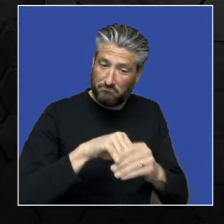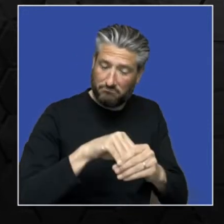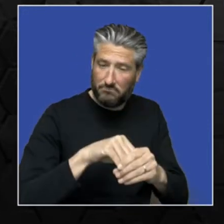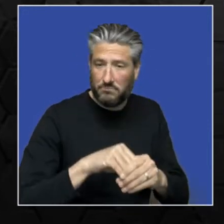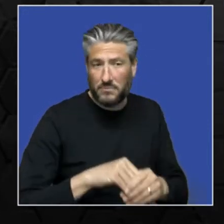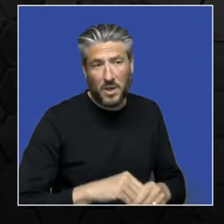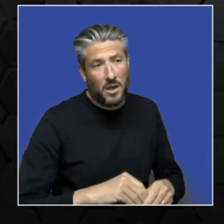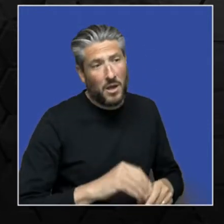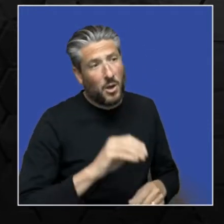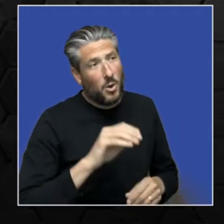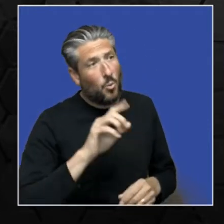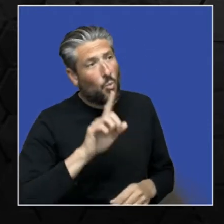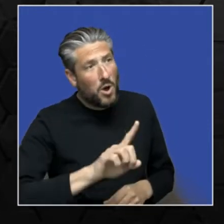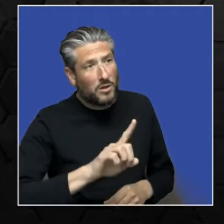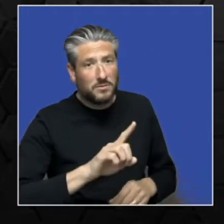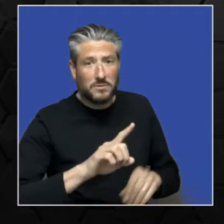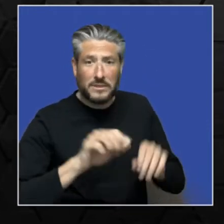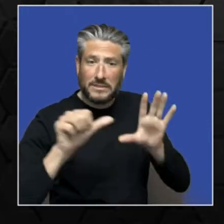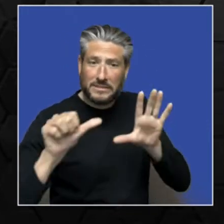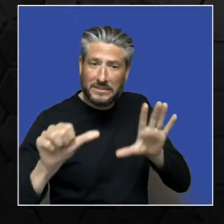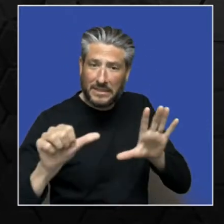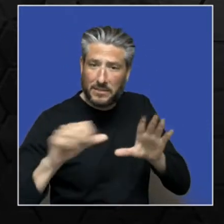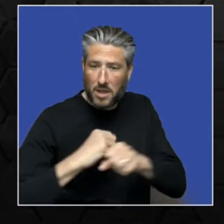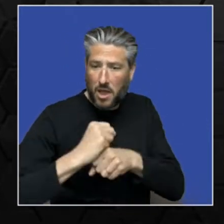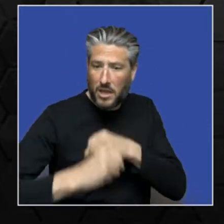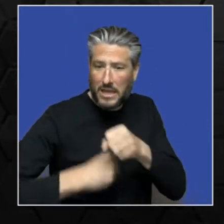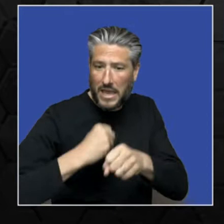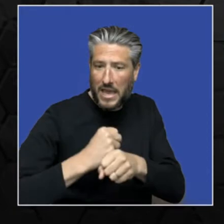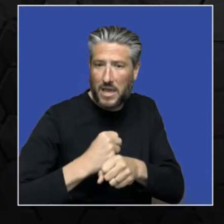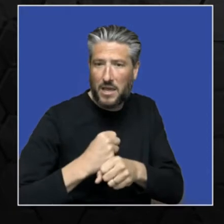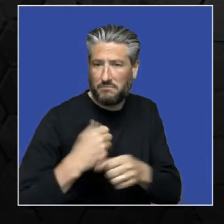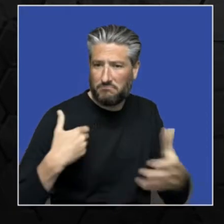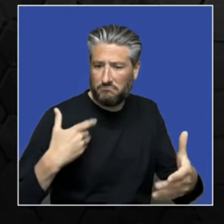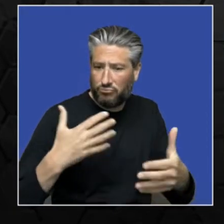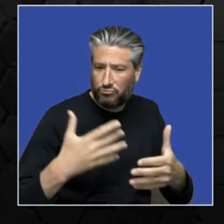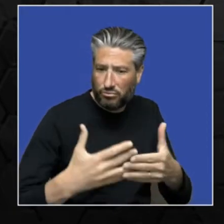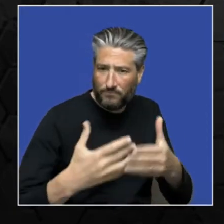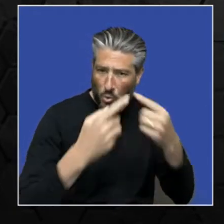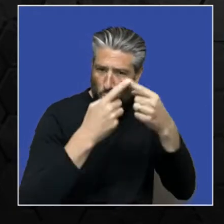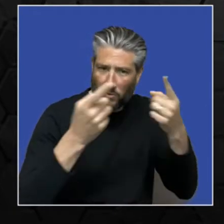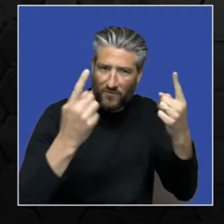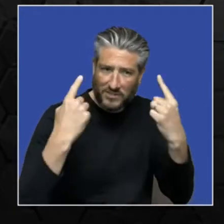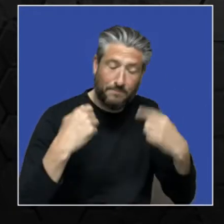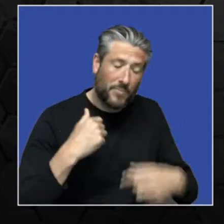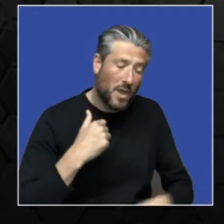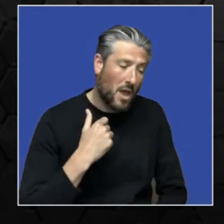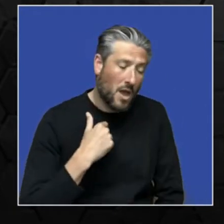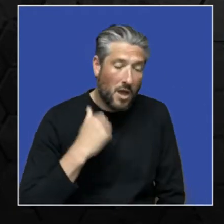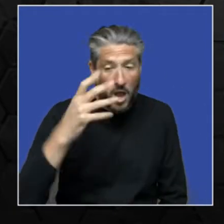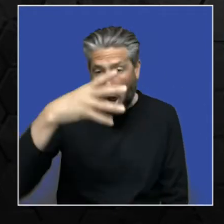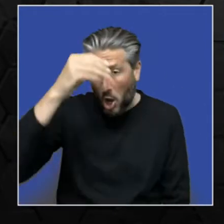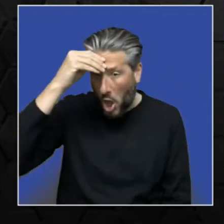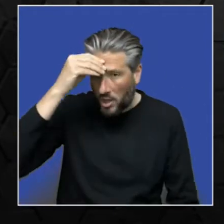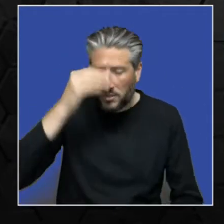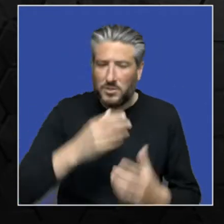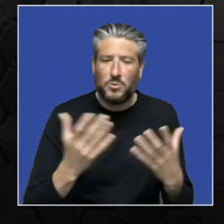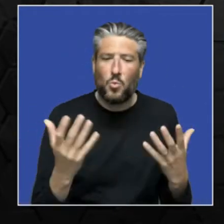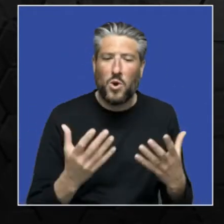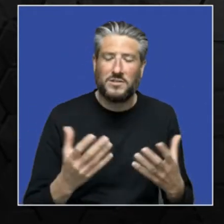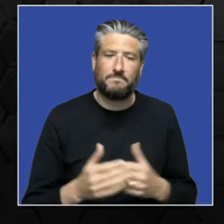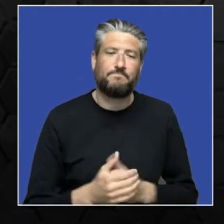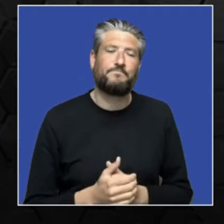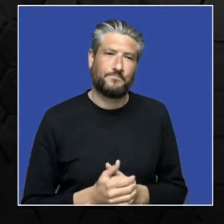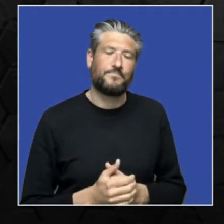been pursuing that kind of goal, right? And one of the things that you learn is that a lot of the techniques that we